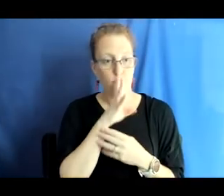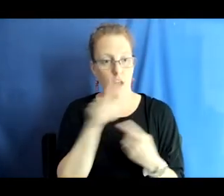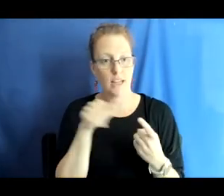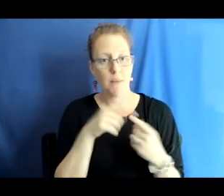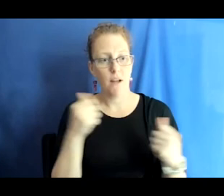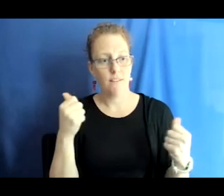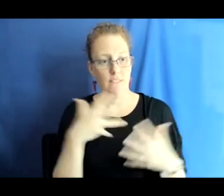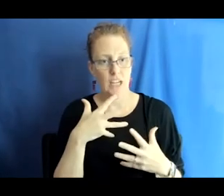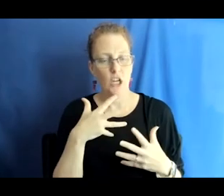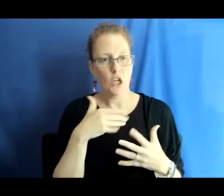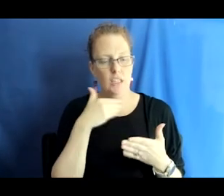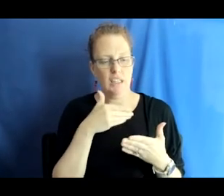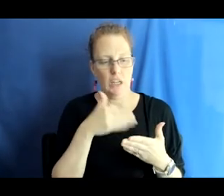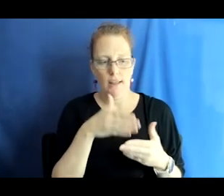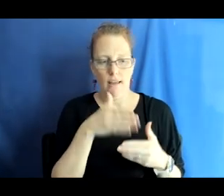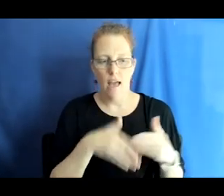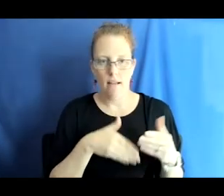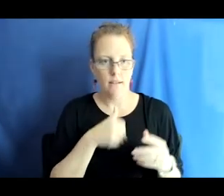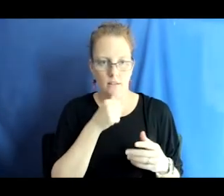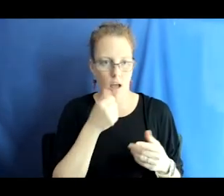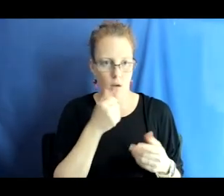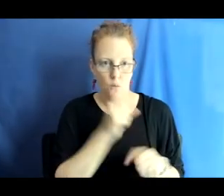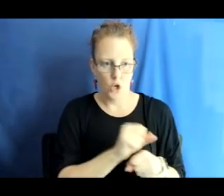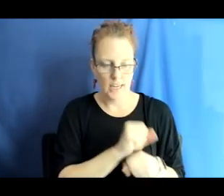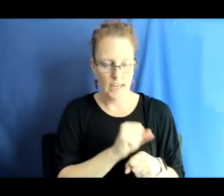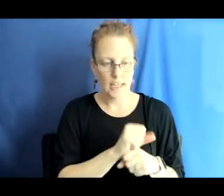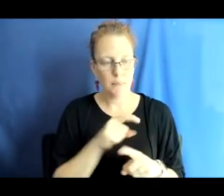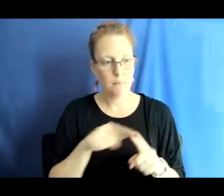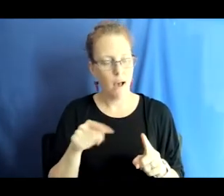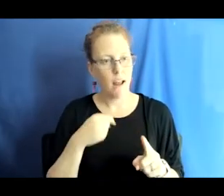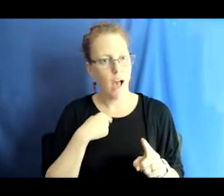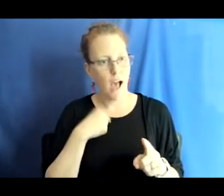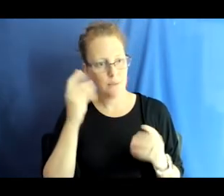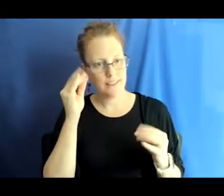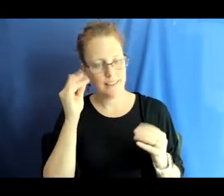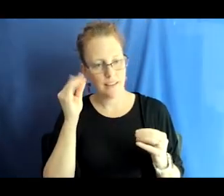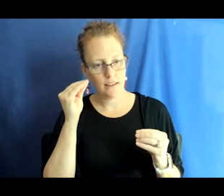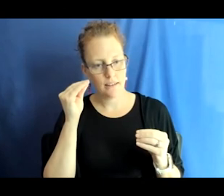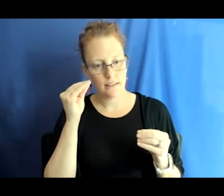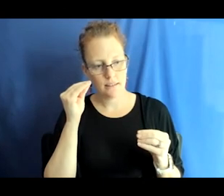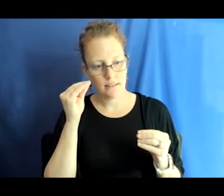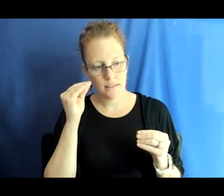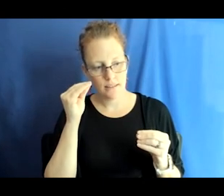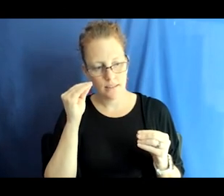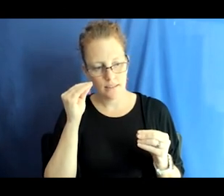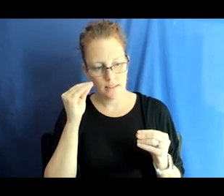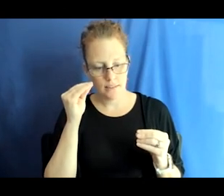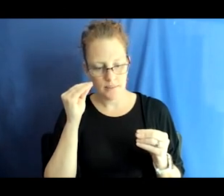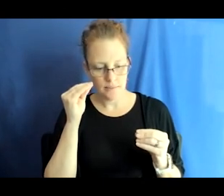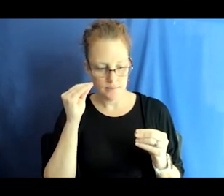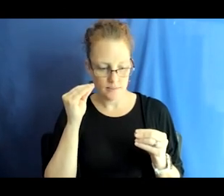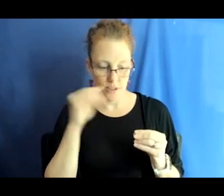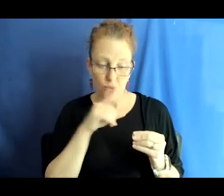But, you know, initially I was thinking I was part of the reason to do this